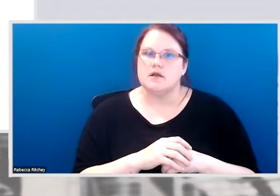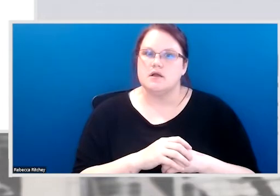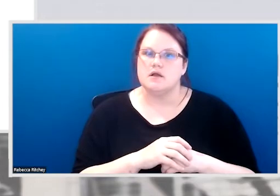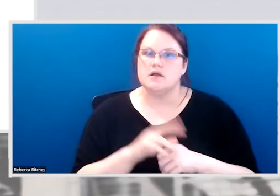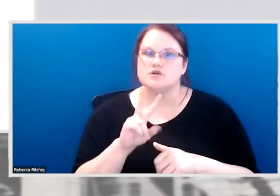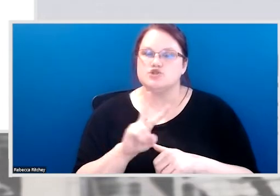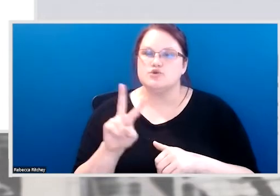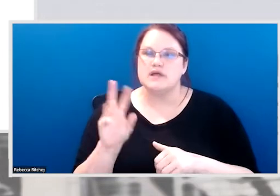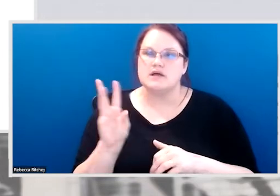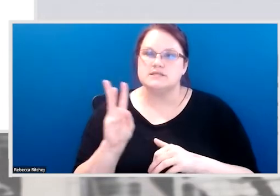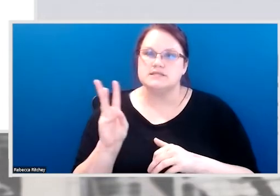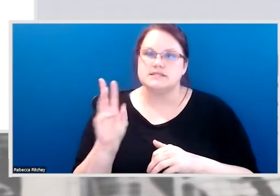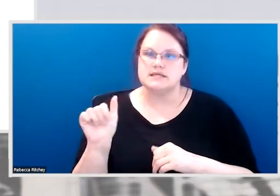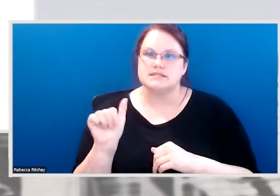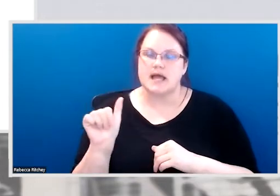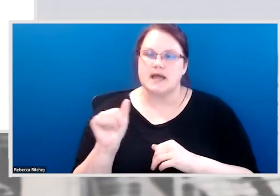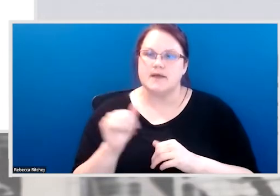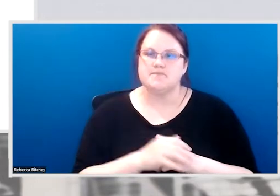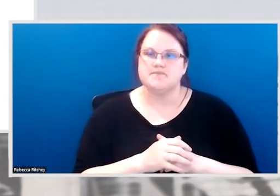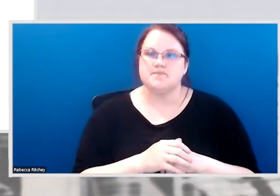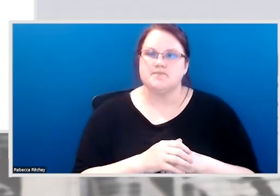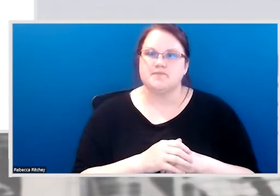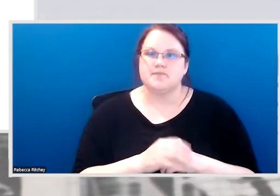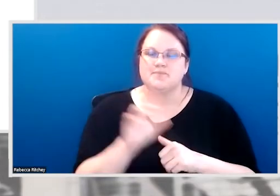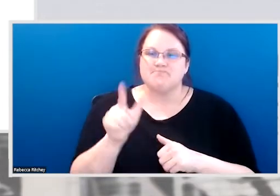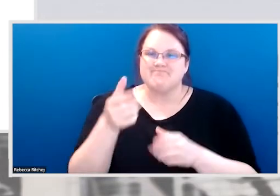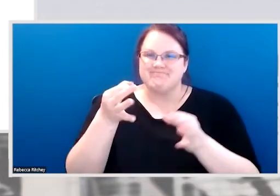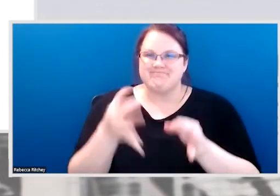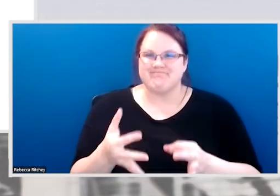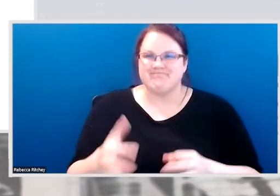2006, pretty decent number.